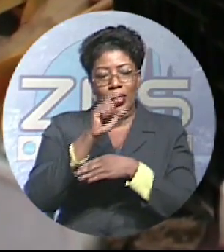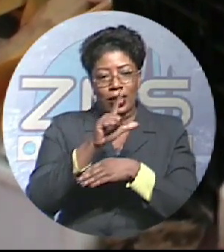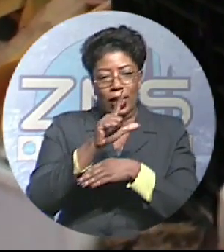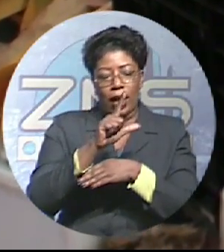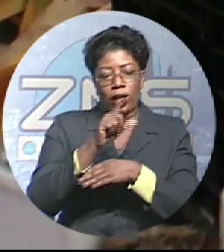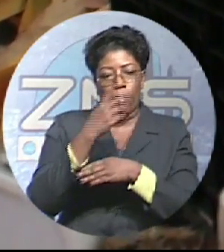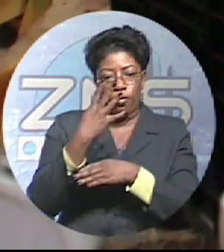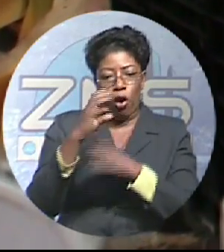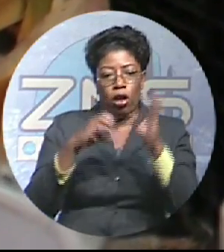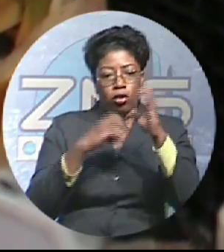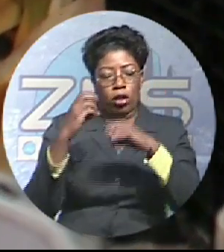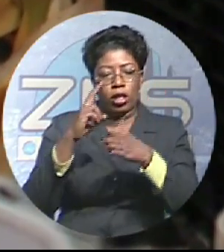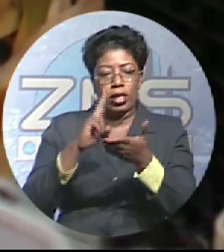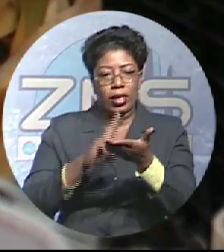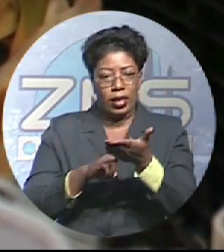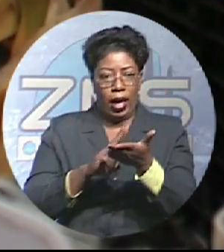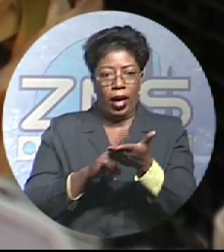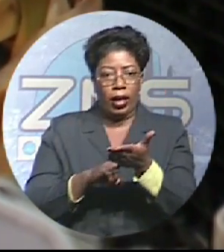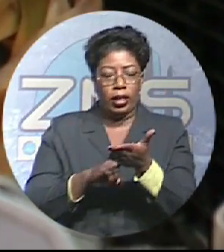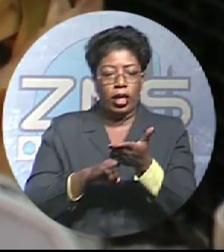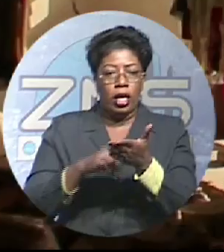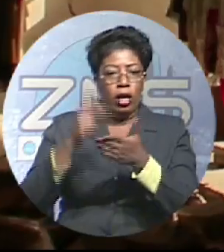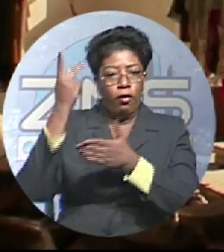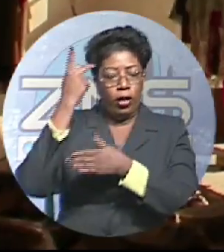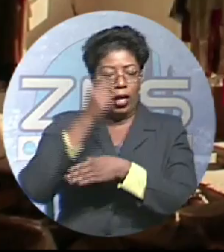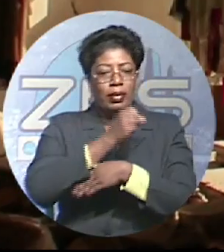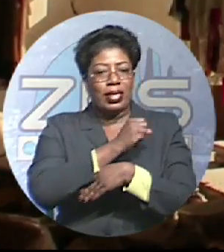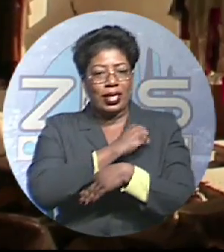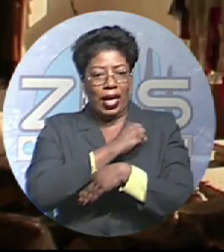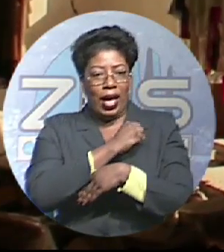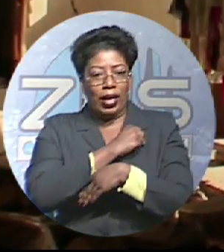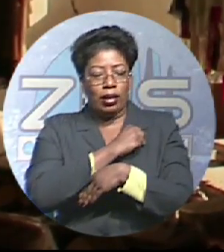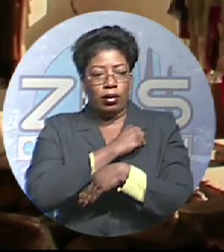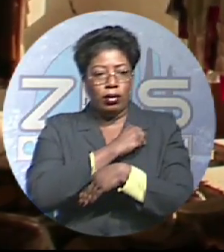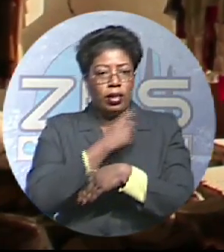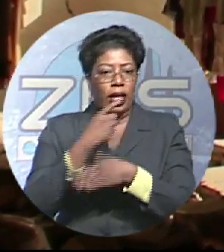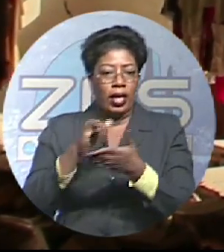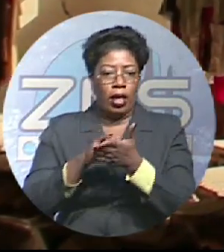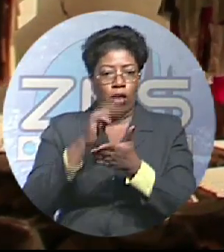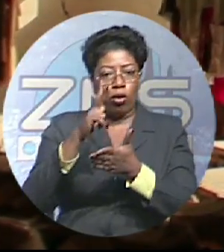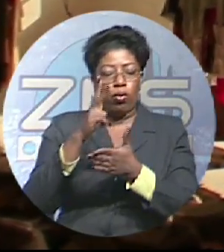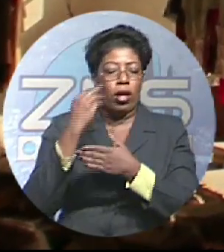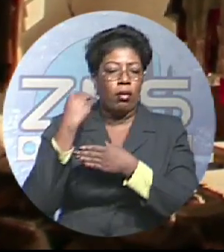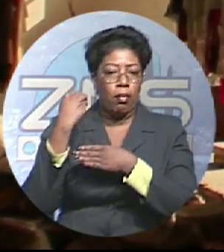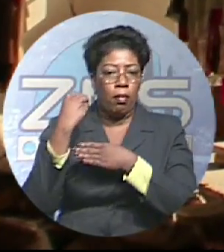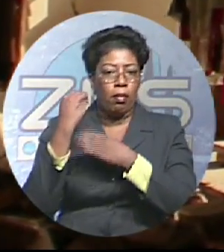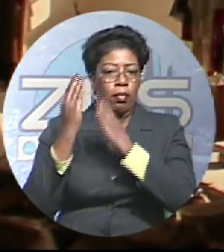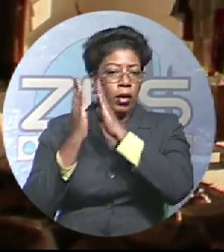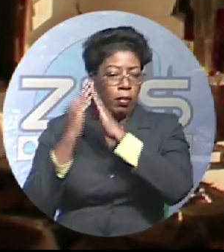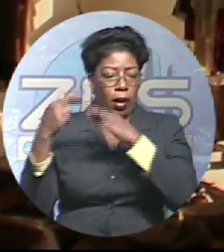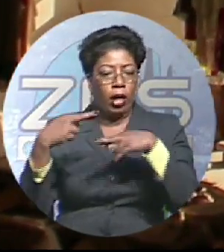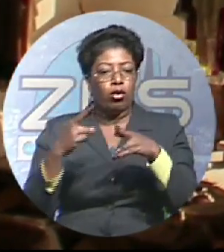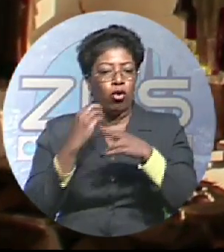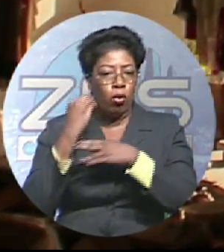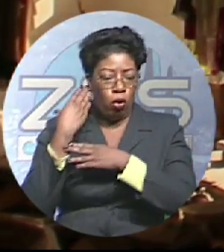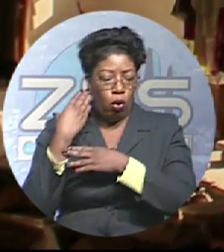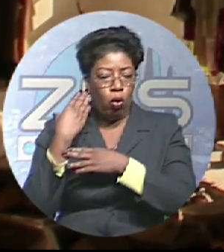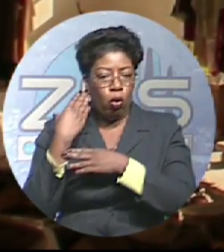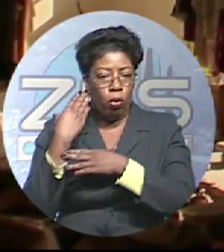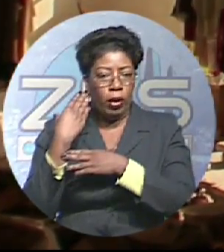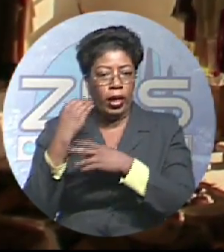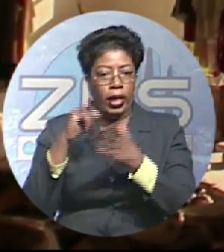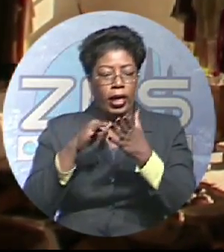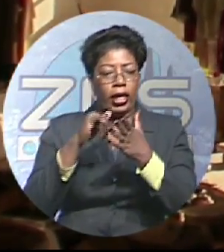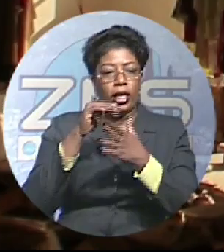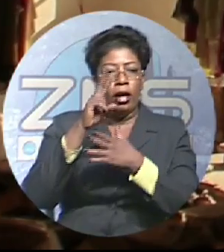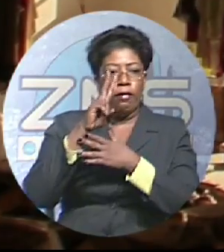4 contractors signed contracts. Philip Sands' contract calls for a 3-bedroom home at $35,000 in Victoria